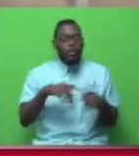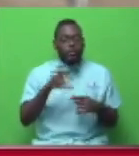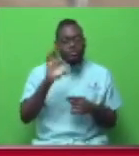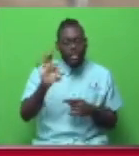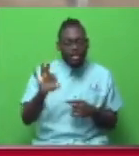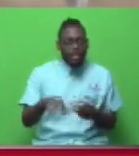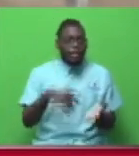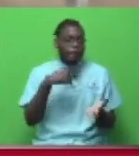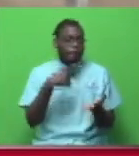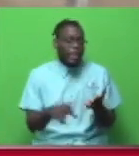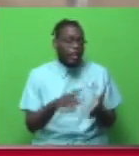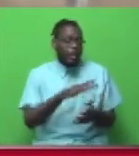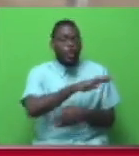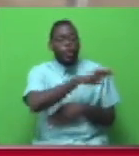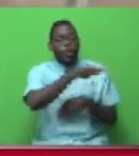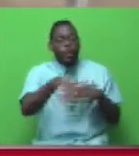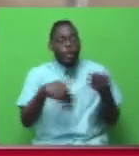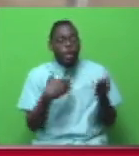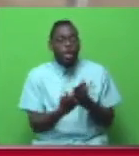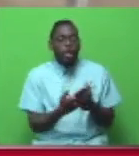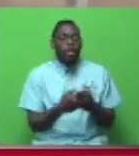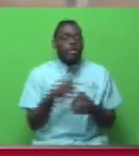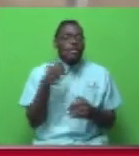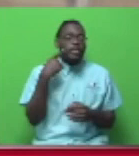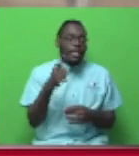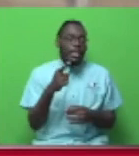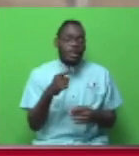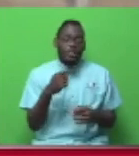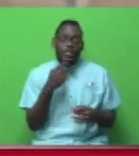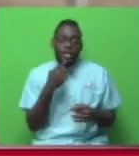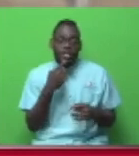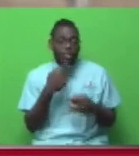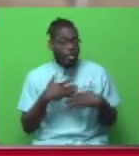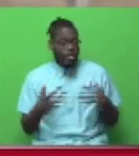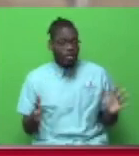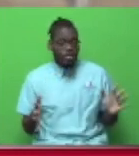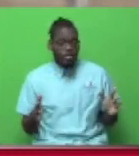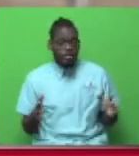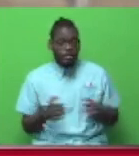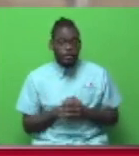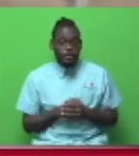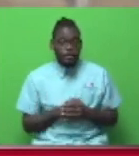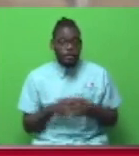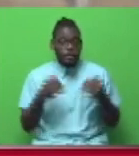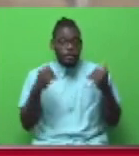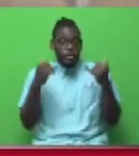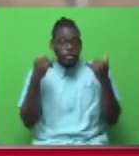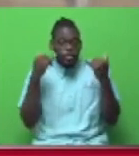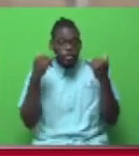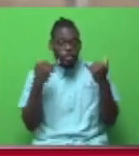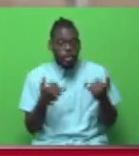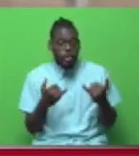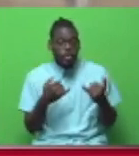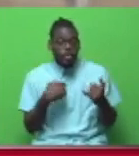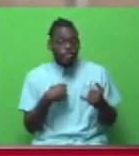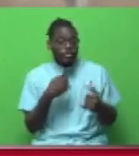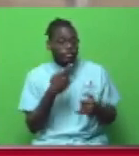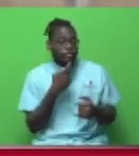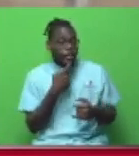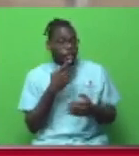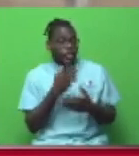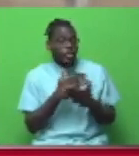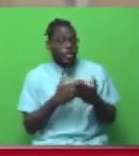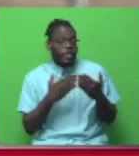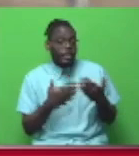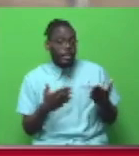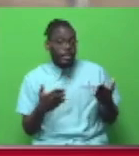honorable senator's contribution. Anyway, Mr. Vice President, but there were some critical statements